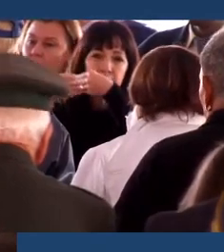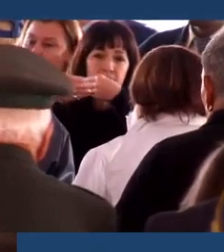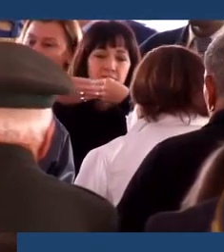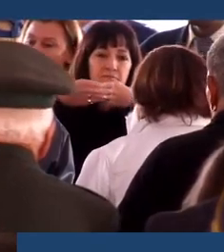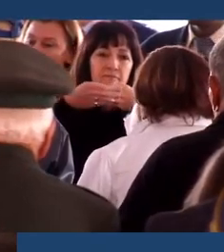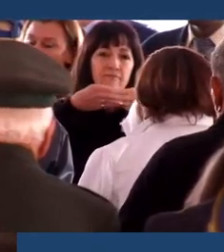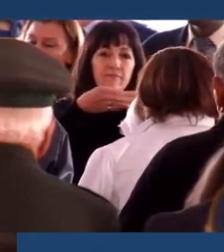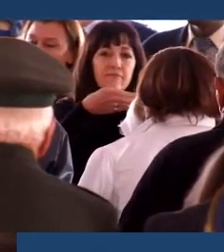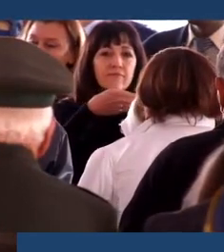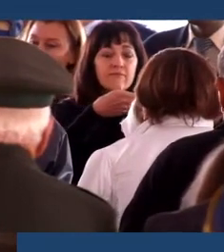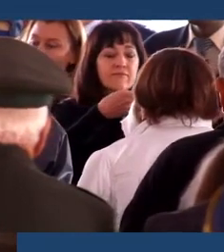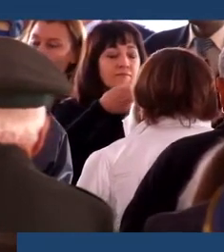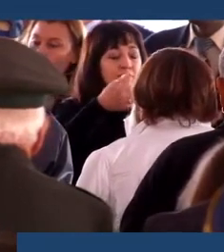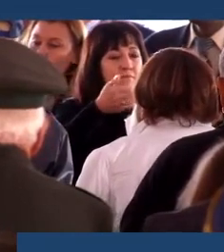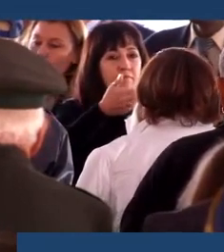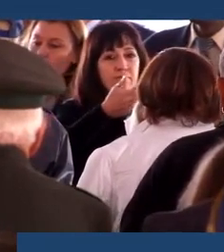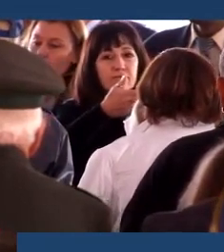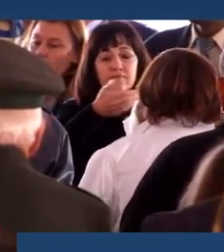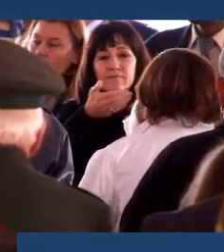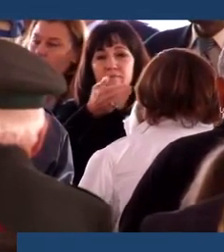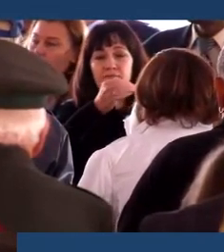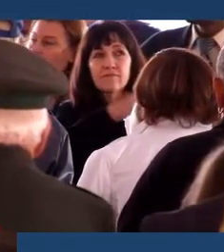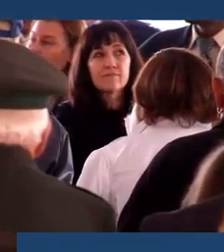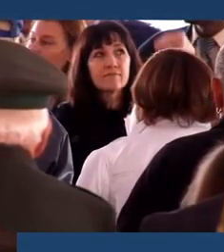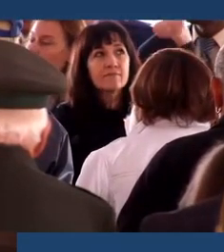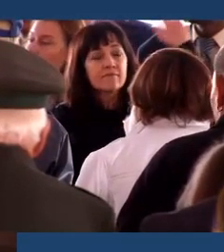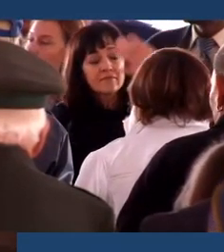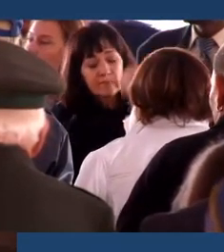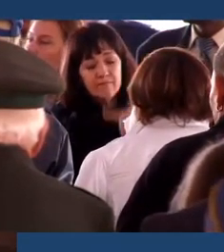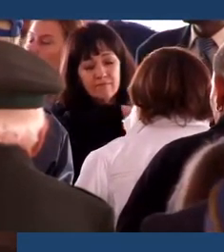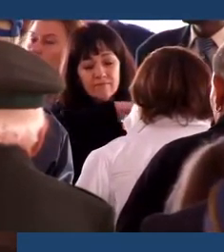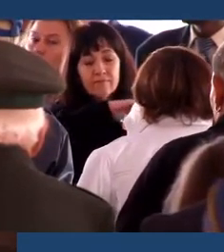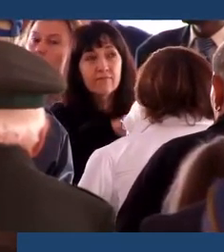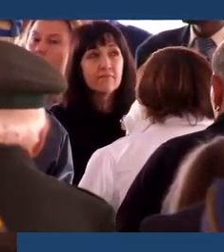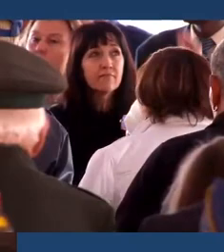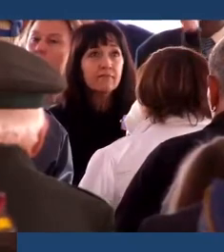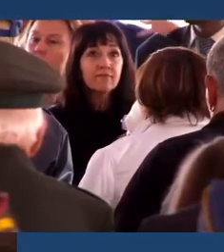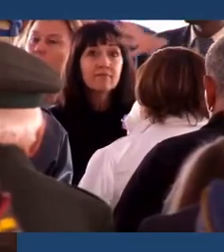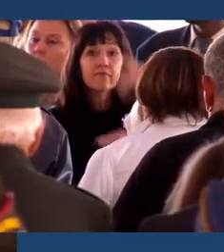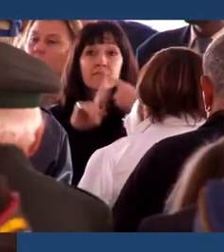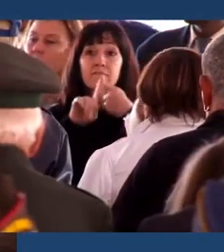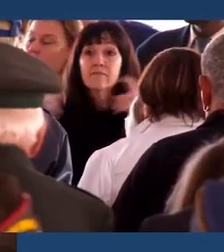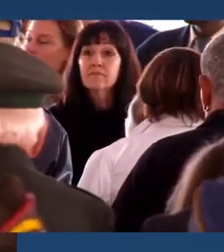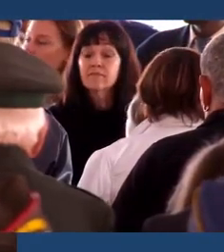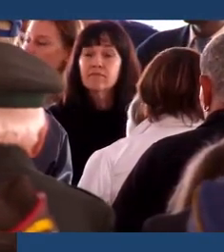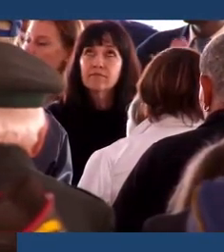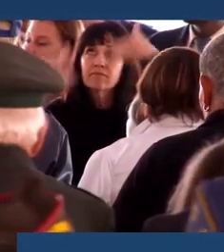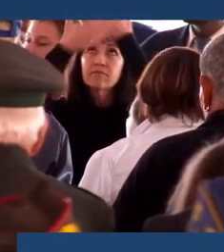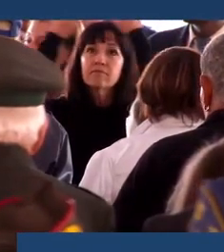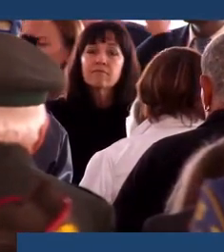and guide her through the night with the light from